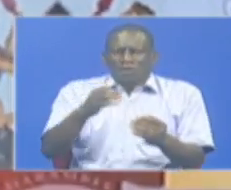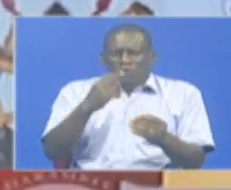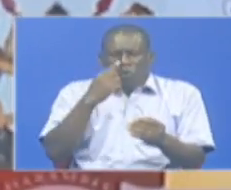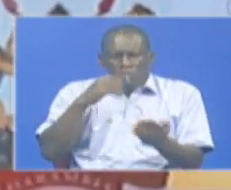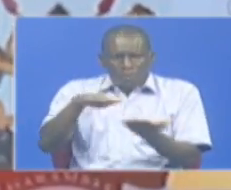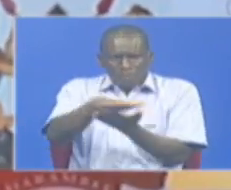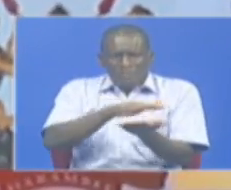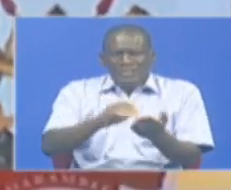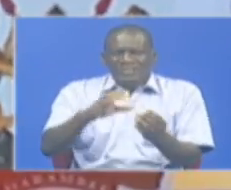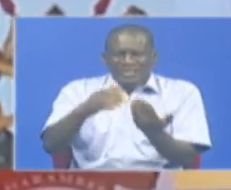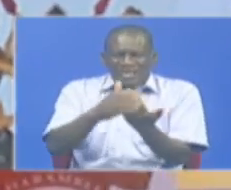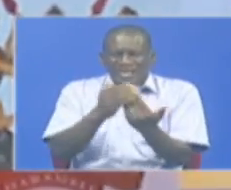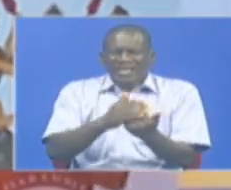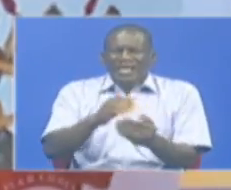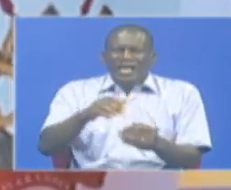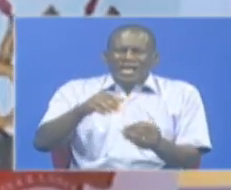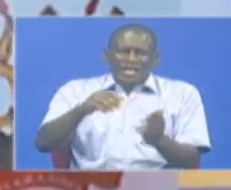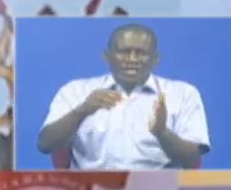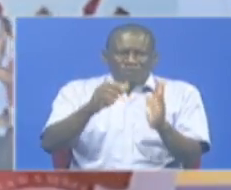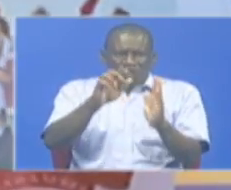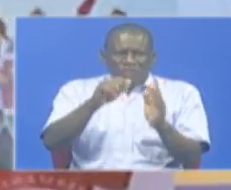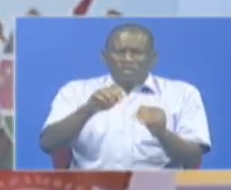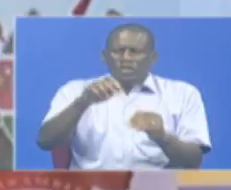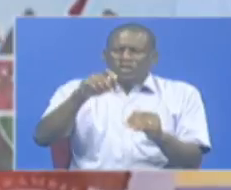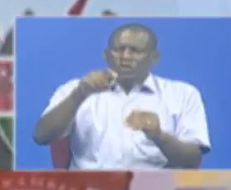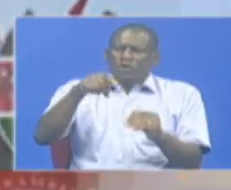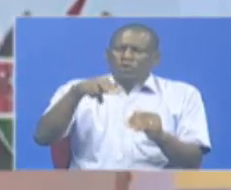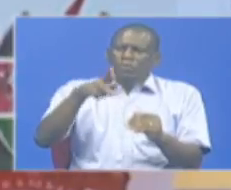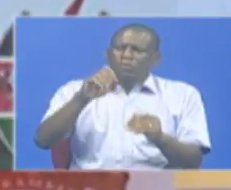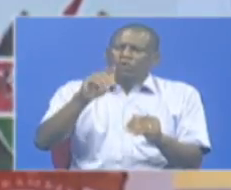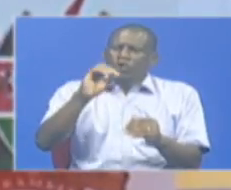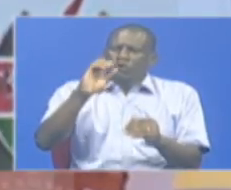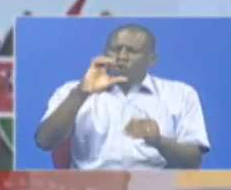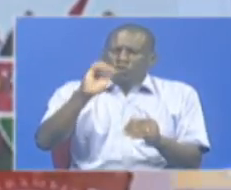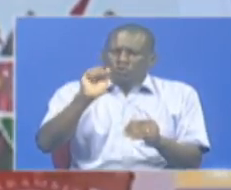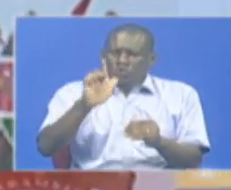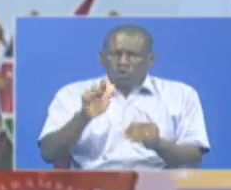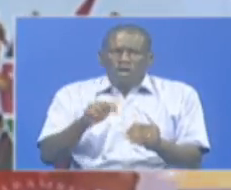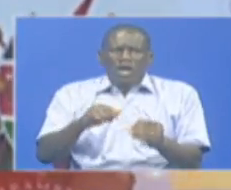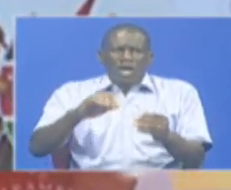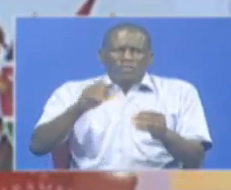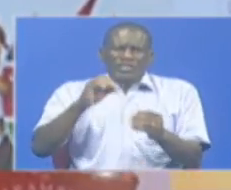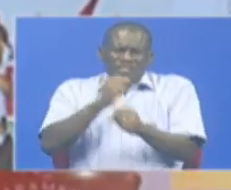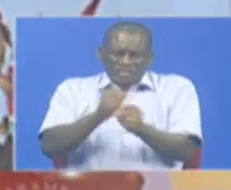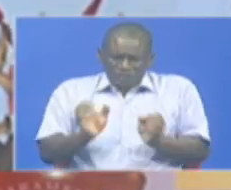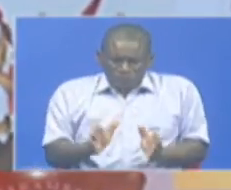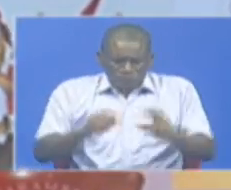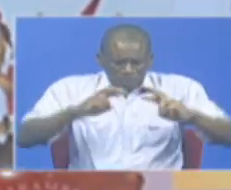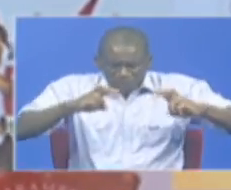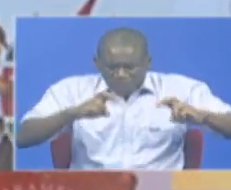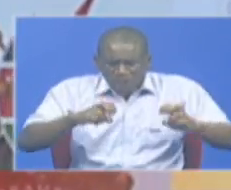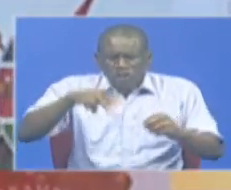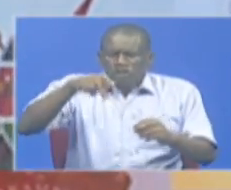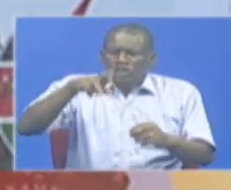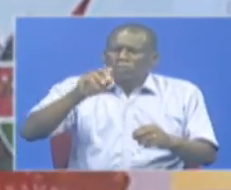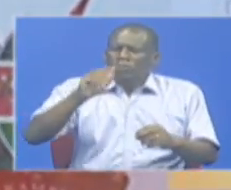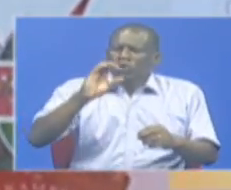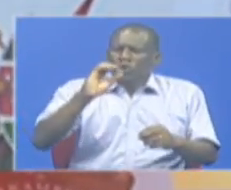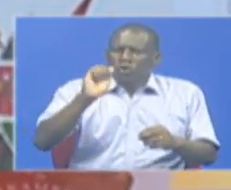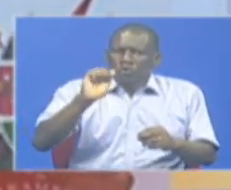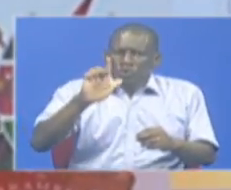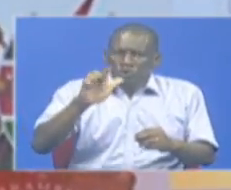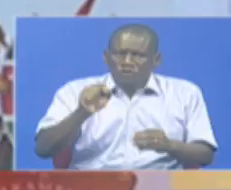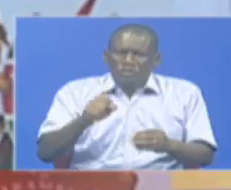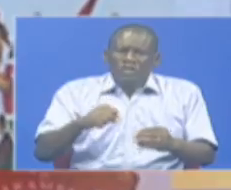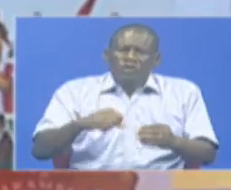I'm aware that the technical COVID task force has actually looked at the protocols and put them together. What we are doing in the